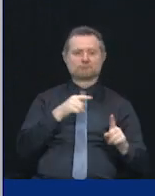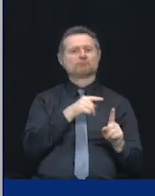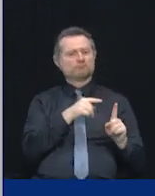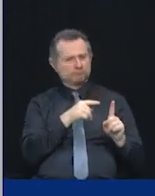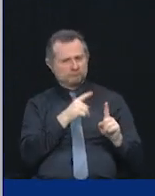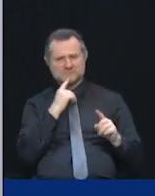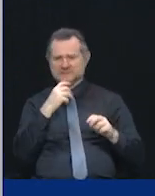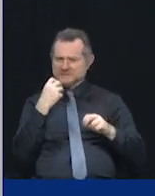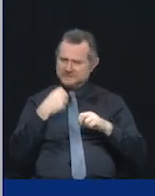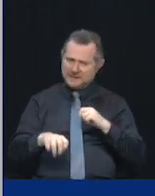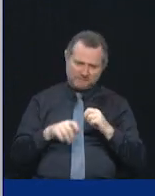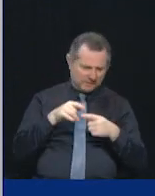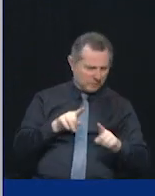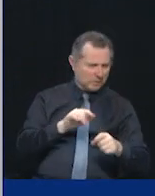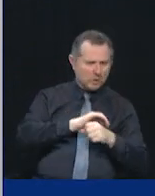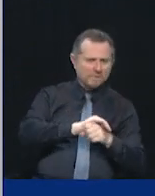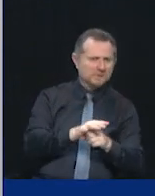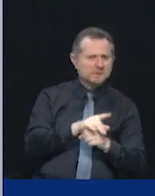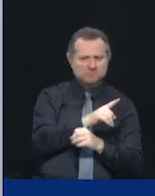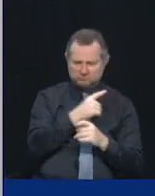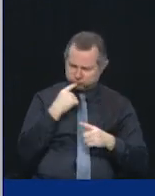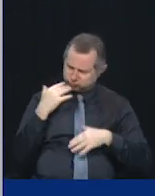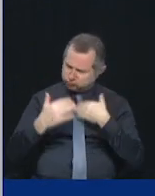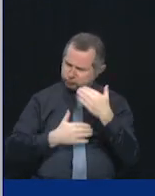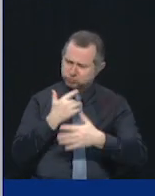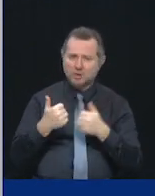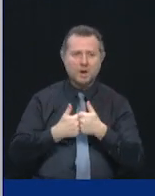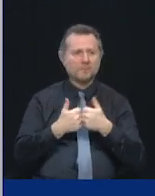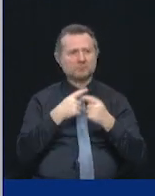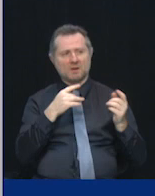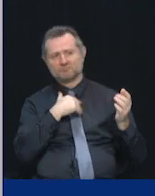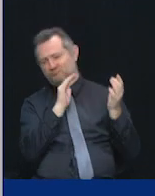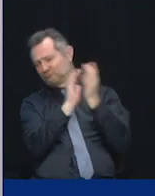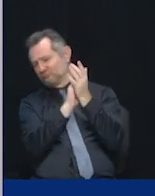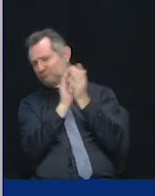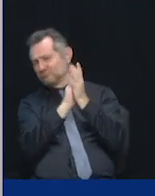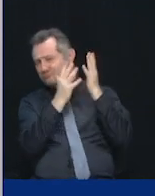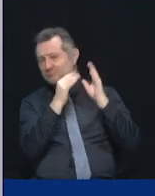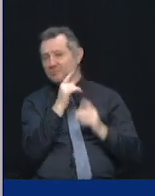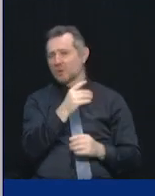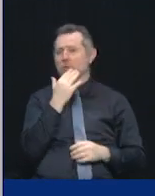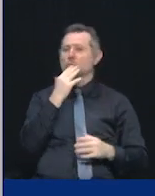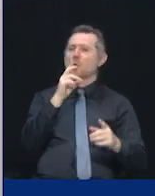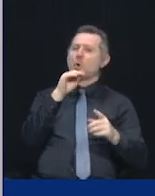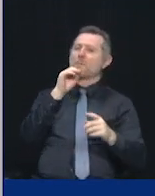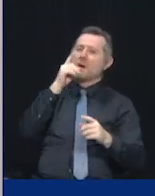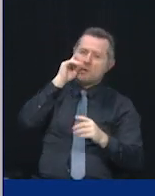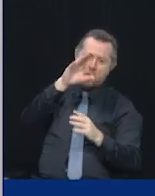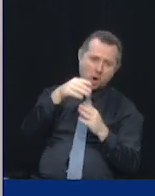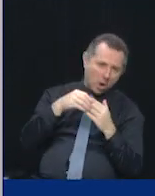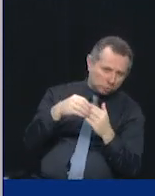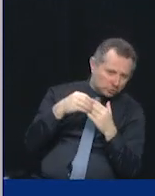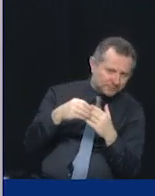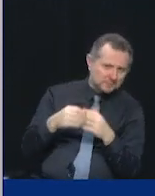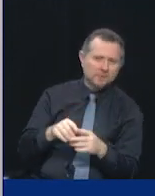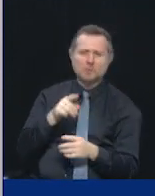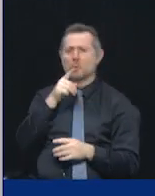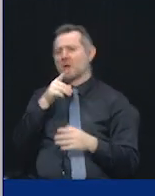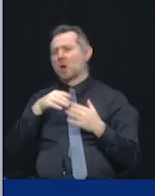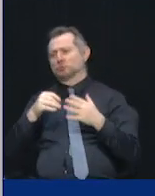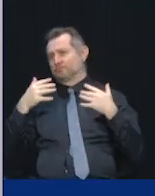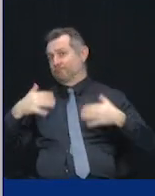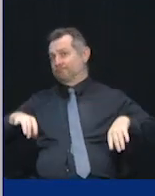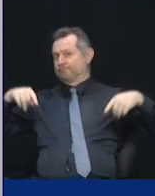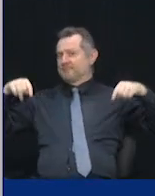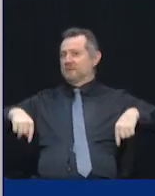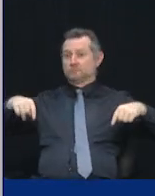times. Governor Cuomo, this is a wonderful gift to New York. Thank you for your leadership and guidance as you have taken forward